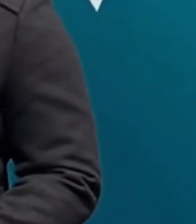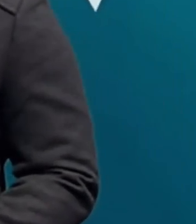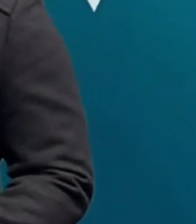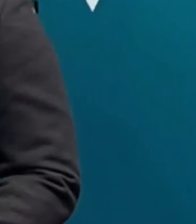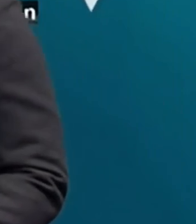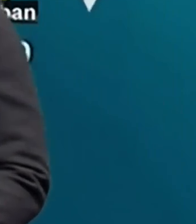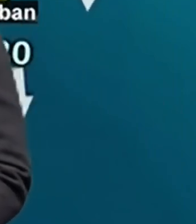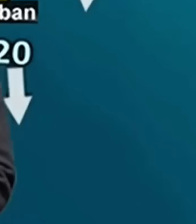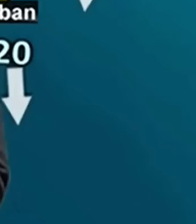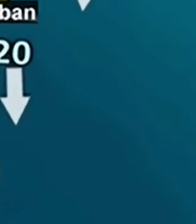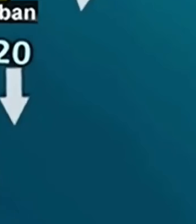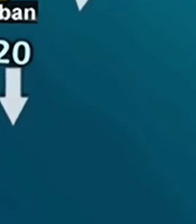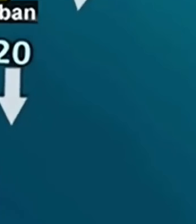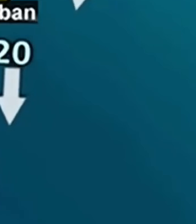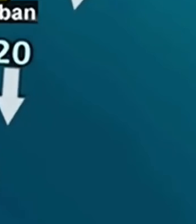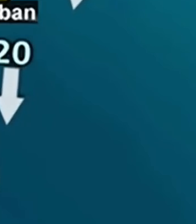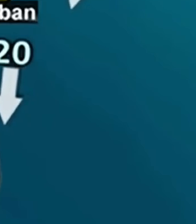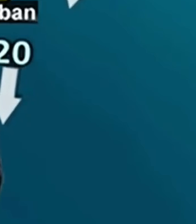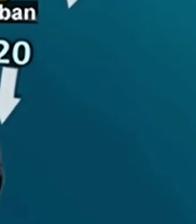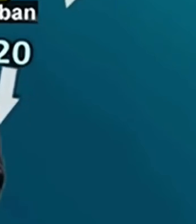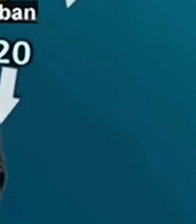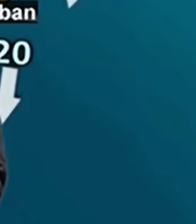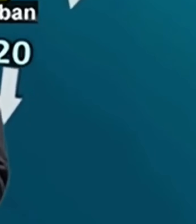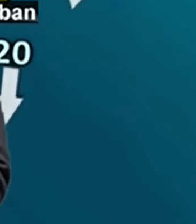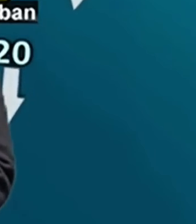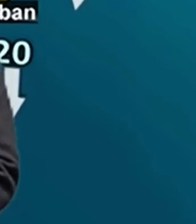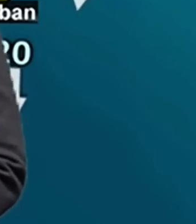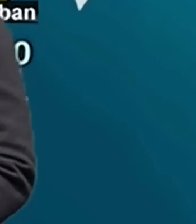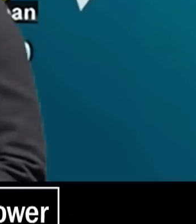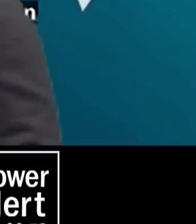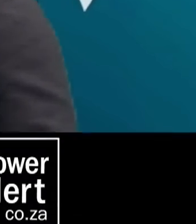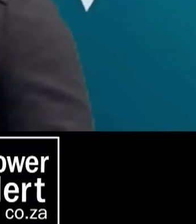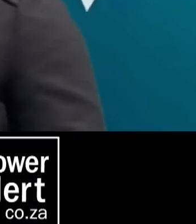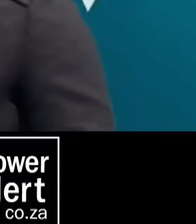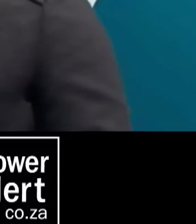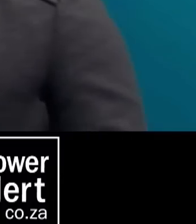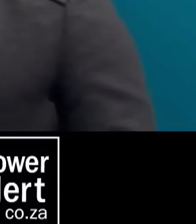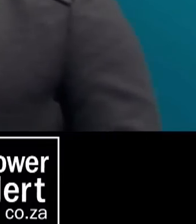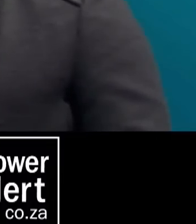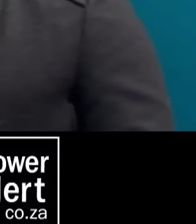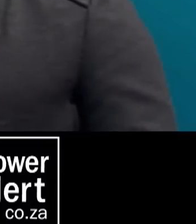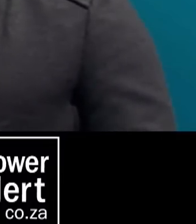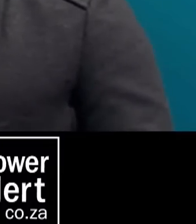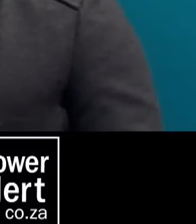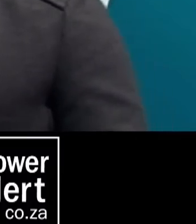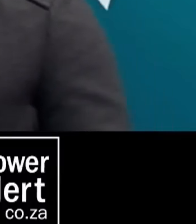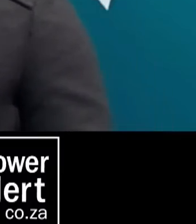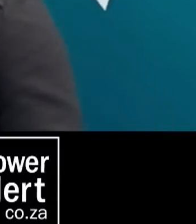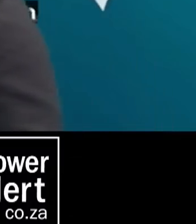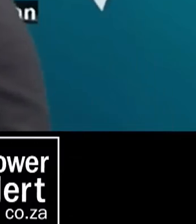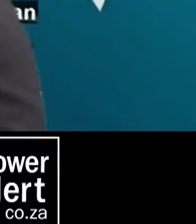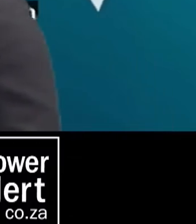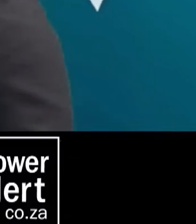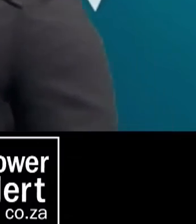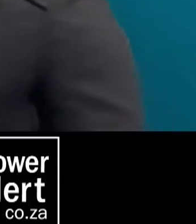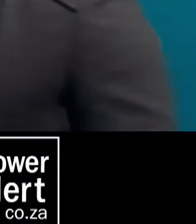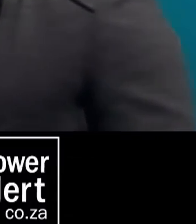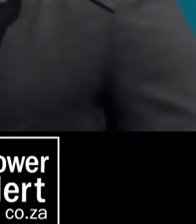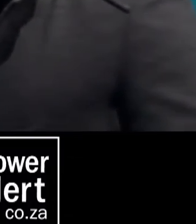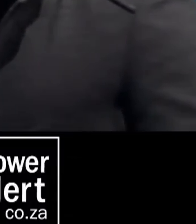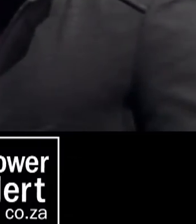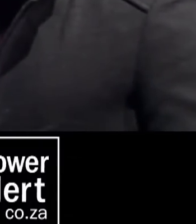opla tsa bele tsentla fela le hore ha o shobile hore o tla hona ka haro ba le bua o tla jalo hona ka ro ka bo prima e tla bele fela mohudu hosen ka patu dingwane tle jalo hona ka haro